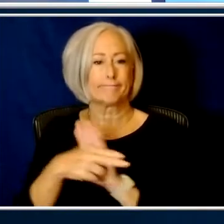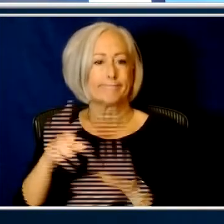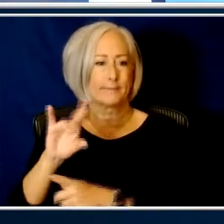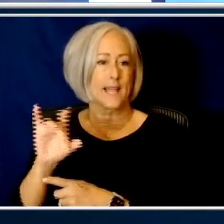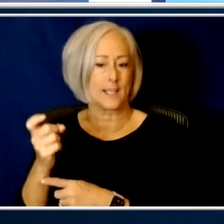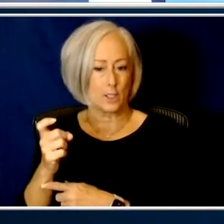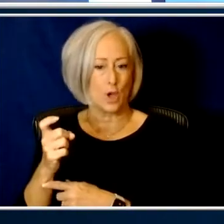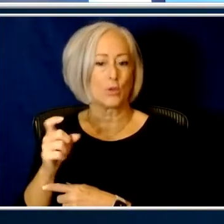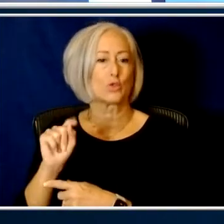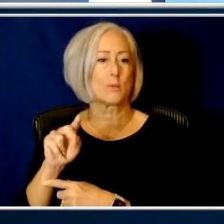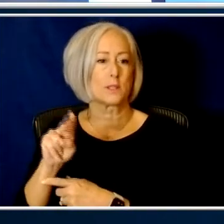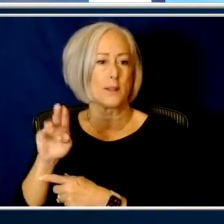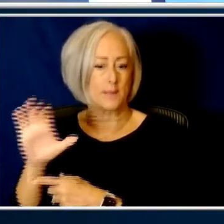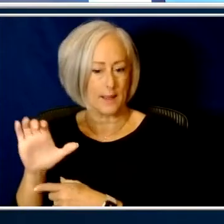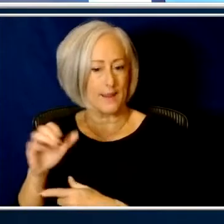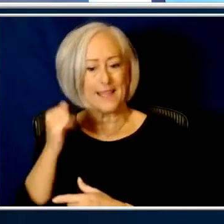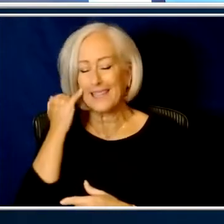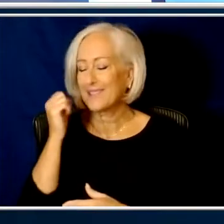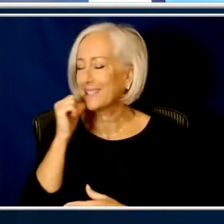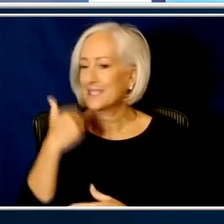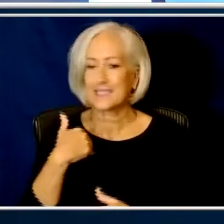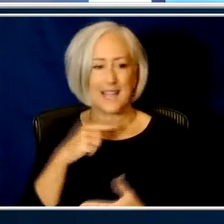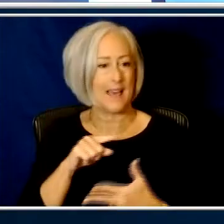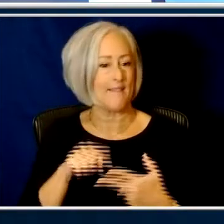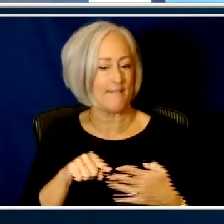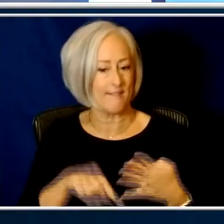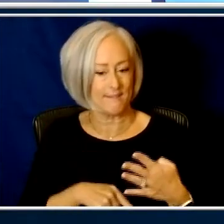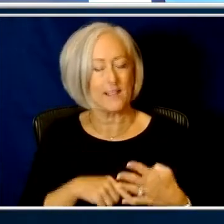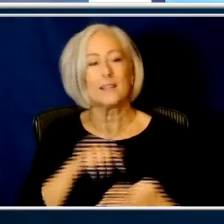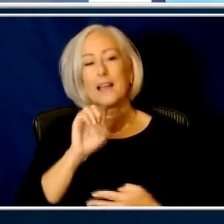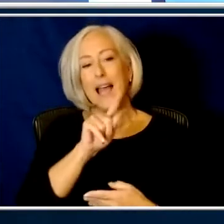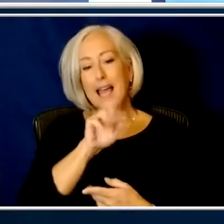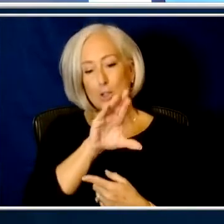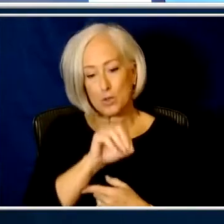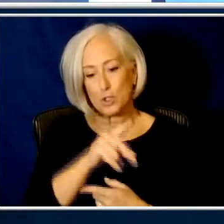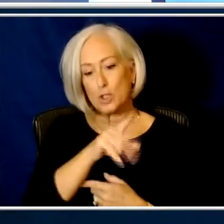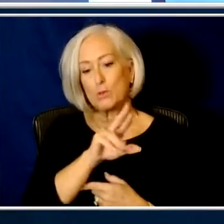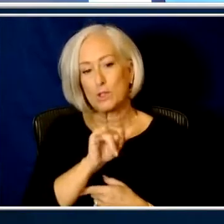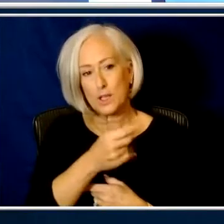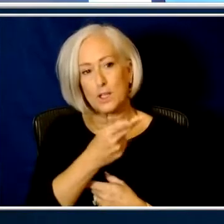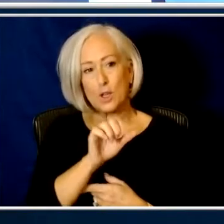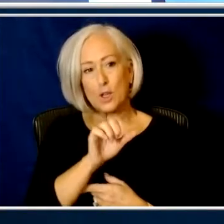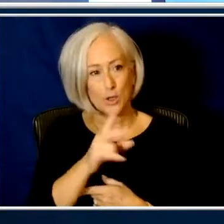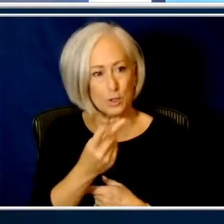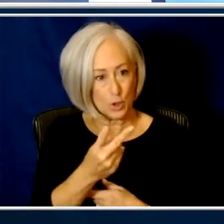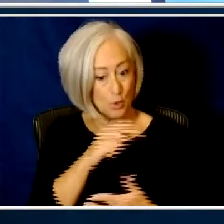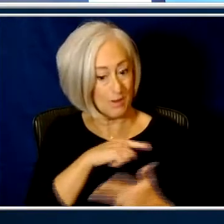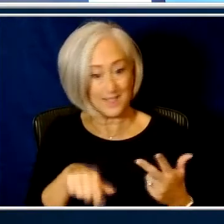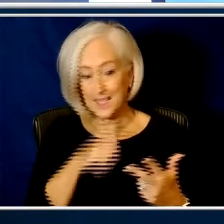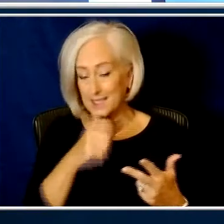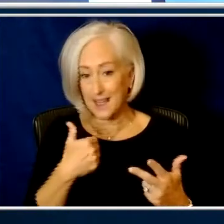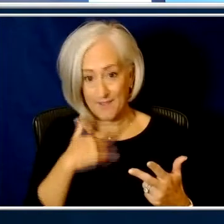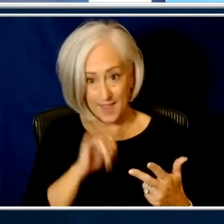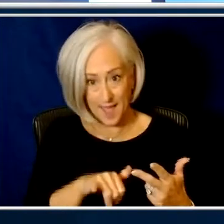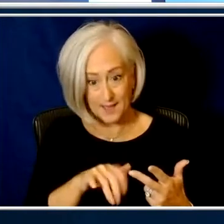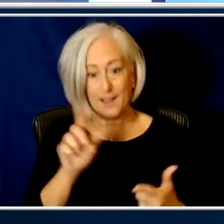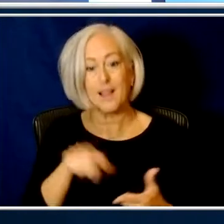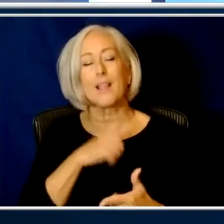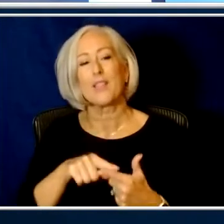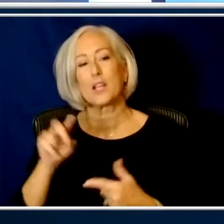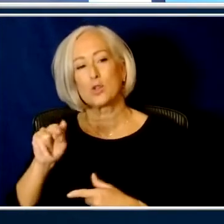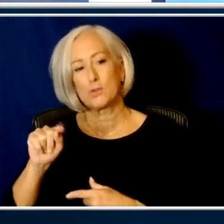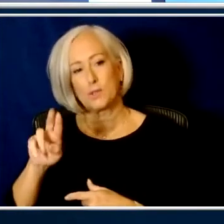would detect it the same as it would with ER positive or HER2 positive breast cancer. So triple negative is only diagnosed